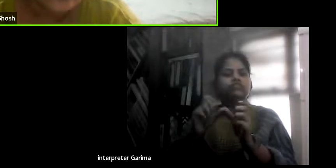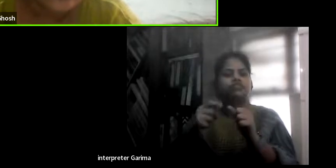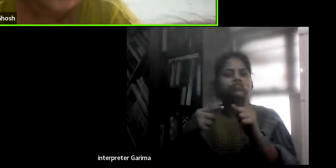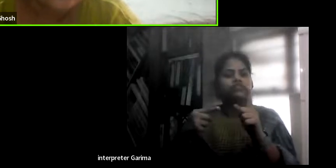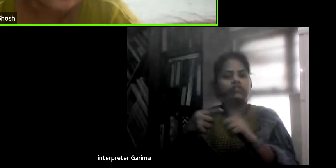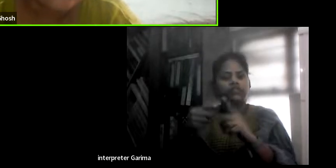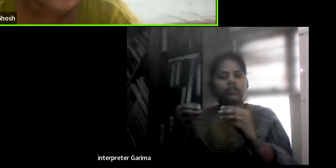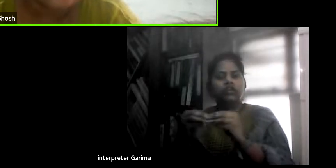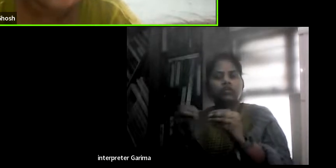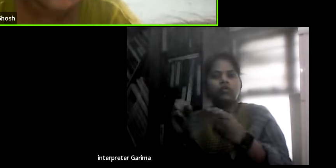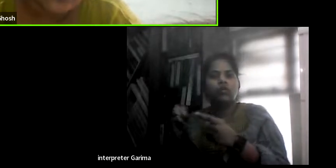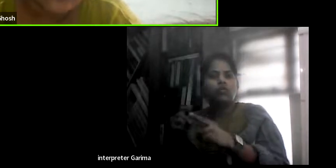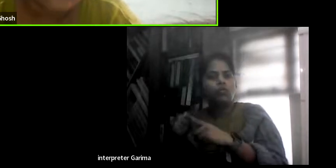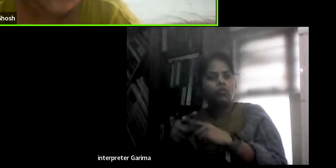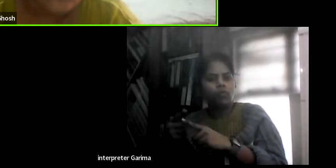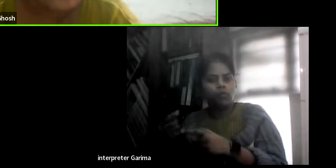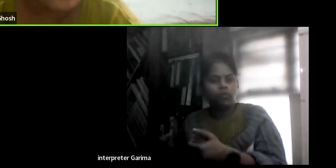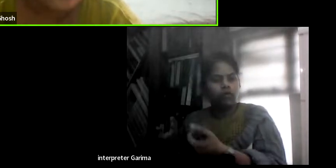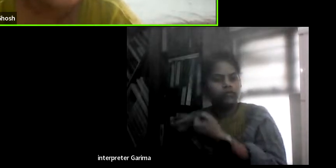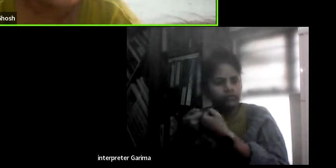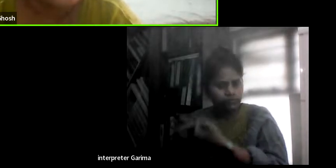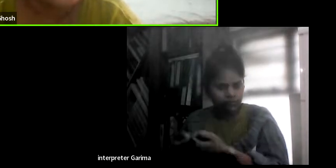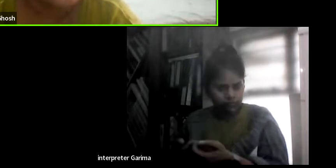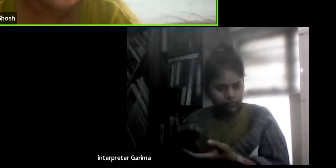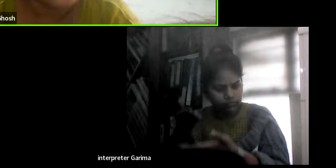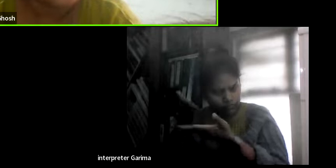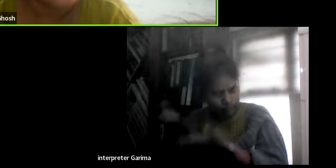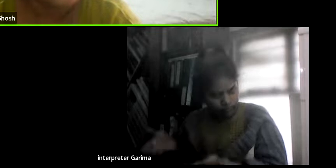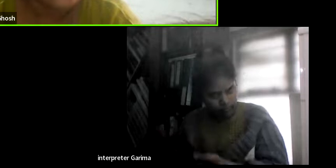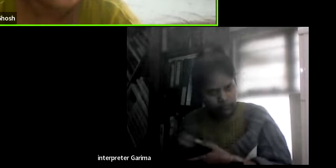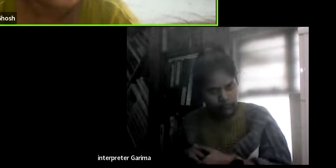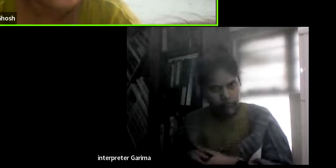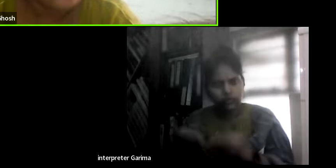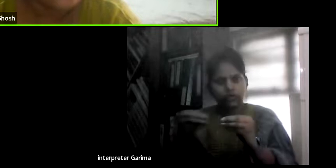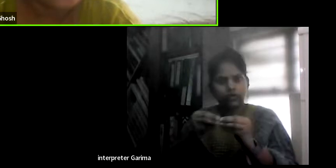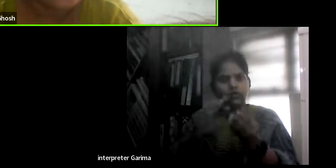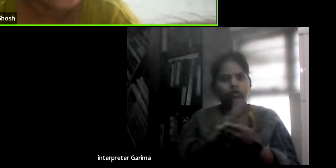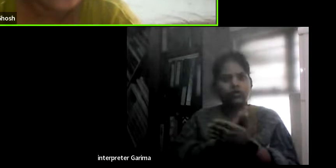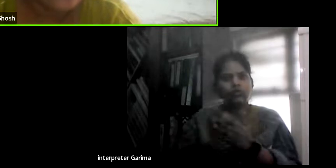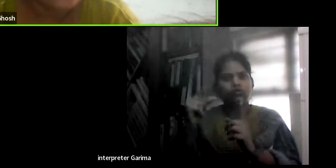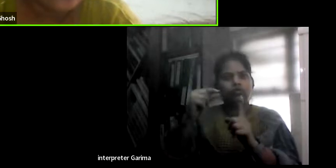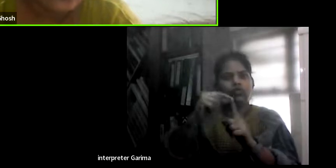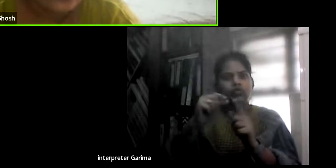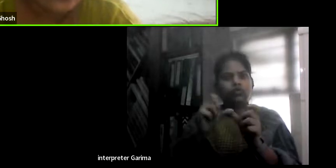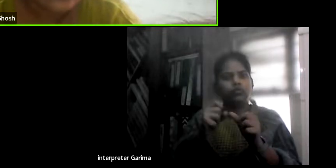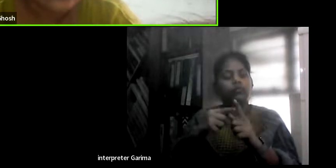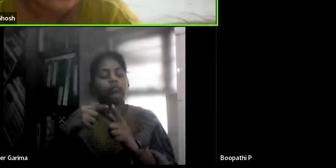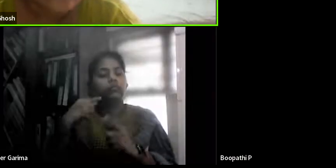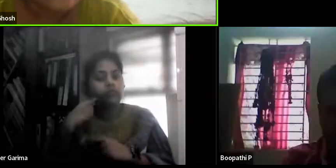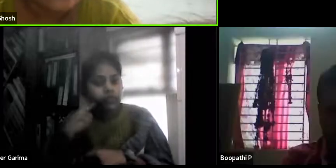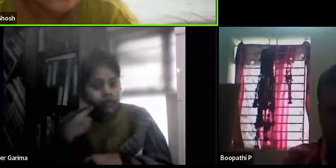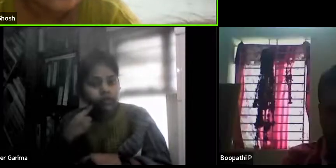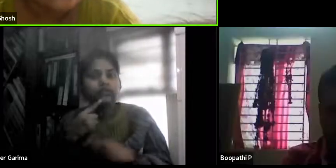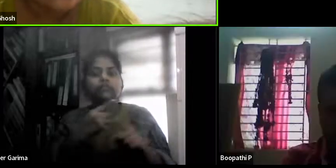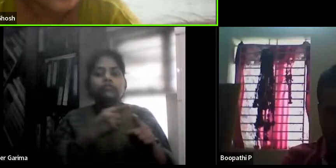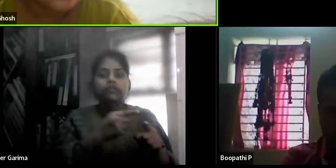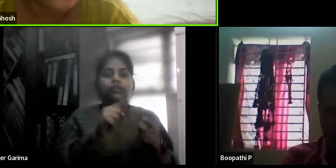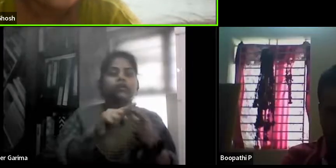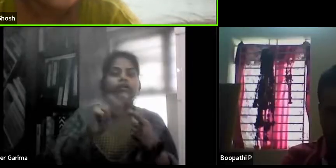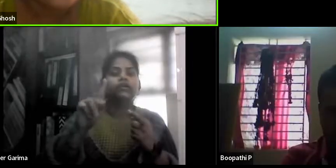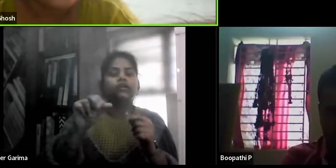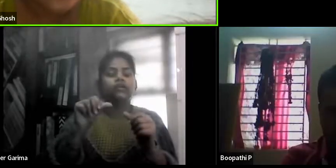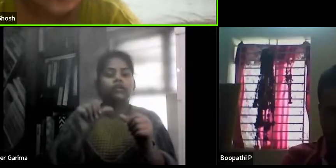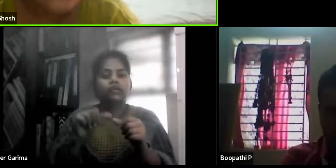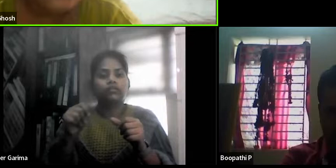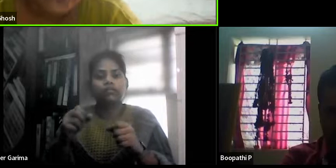your questions, comments in the chat box. Boopathi and Eva, can you please switch on your camera so that you